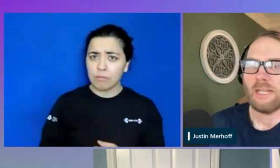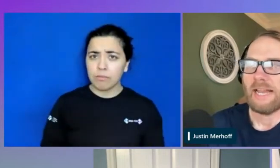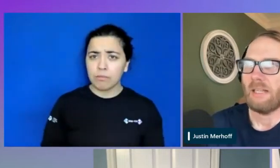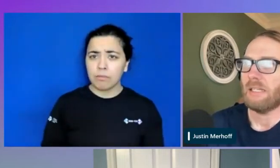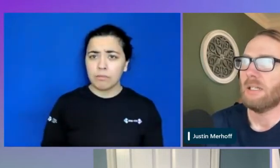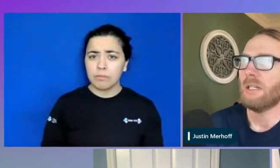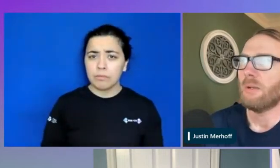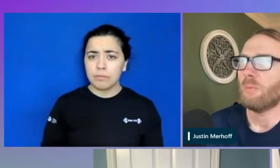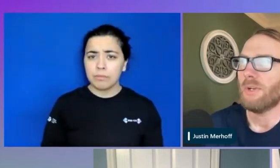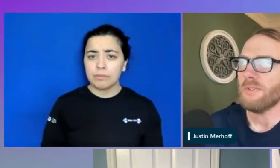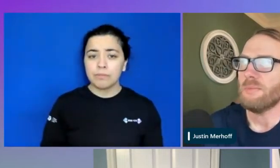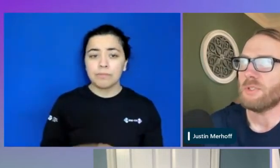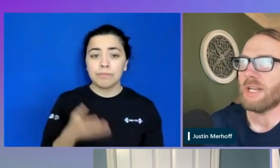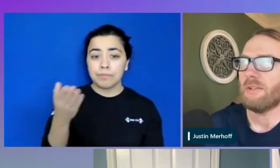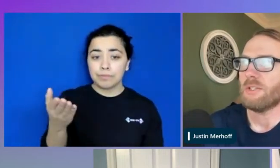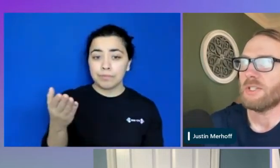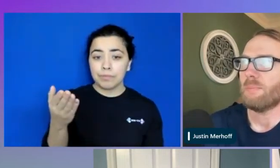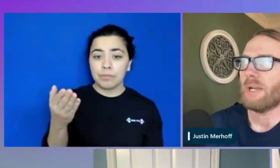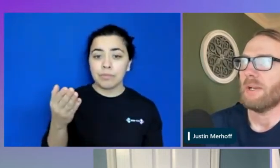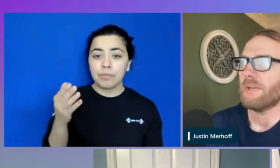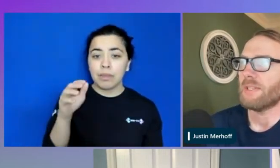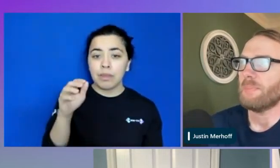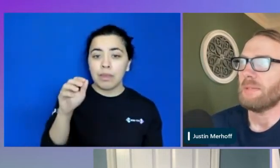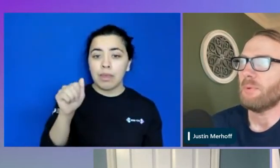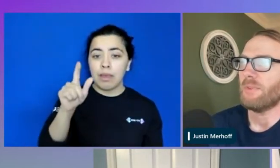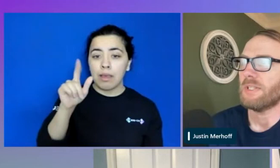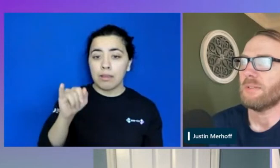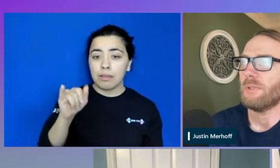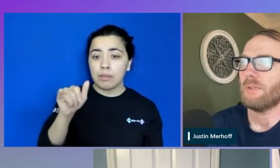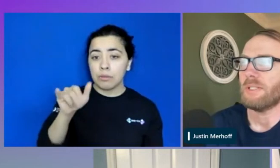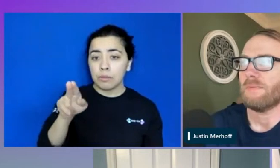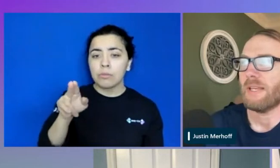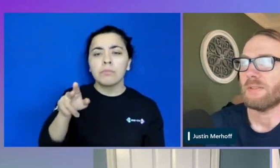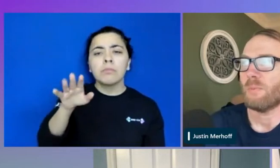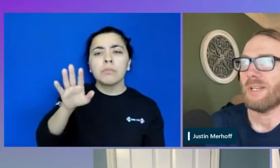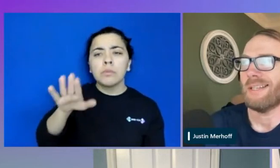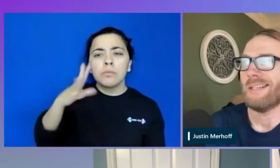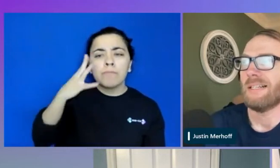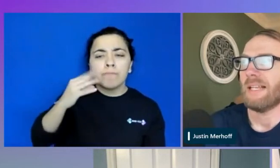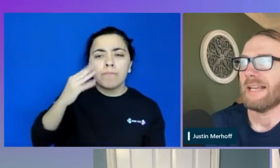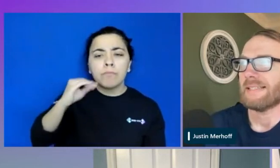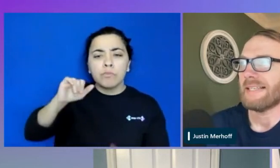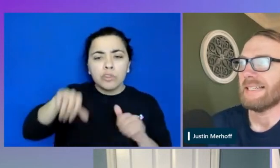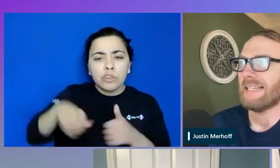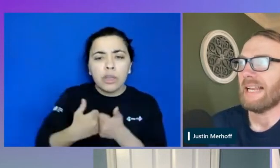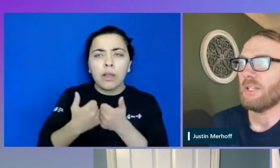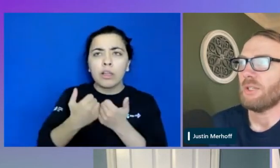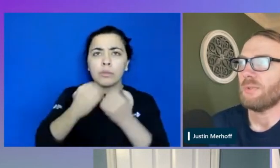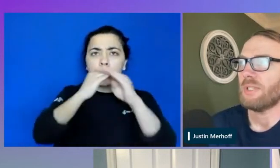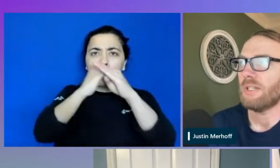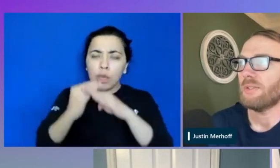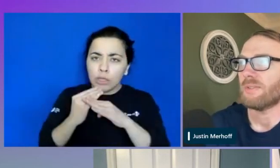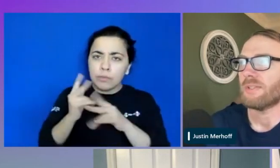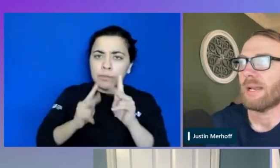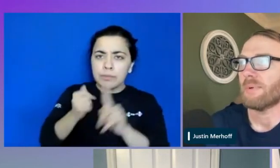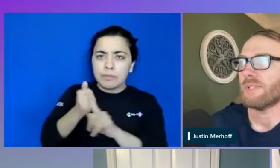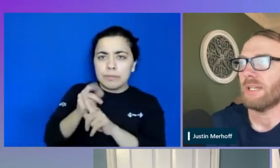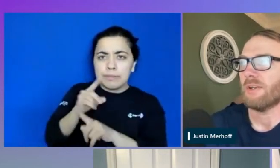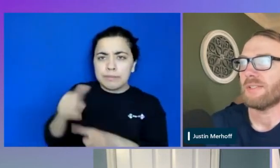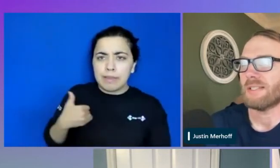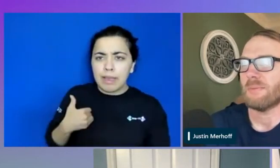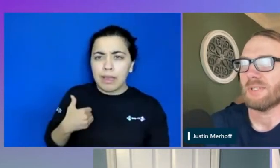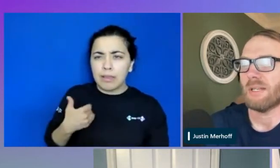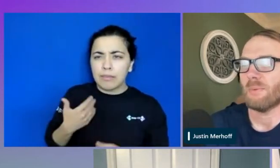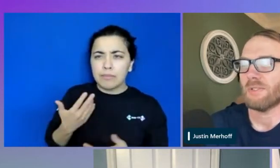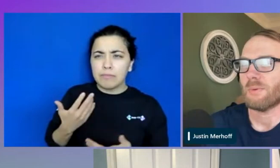So, Ali, what are some challenges and barriers that people with disabilities face when accessing and using